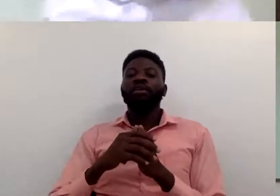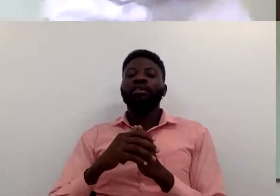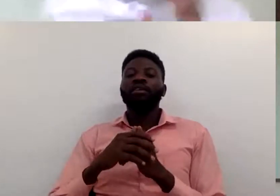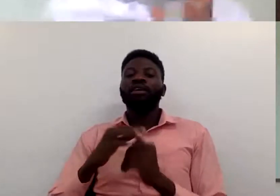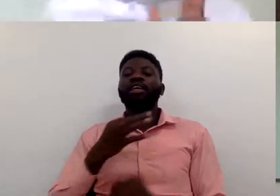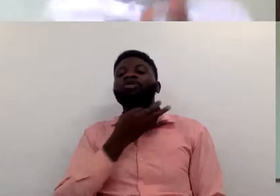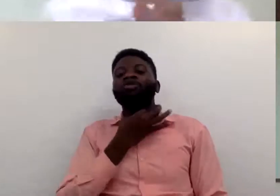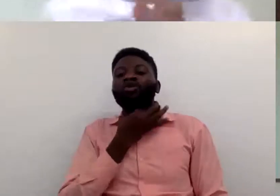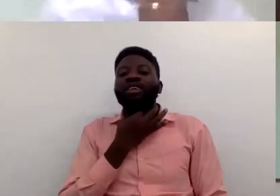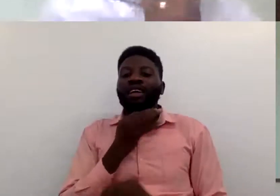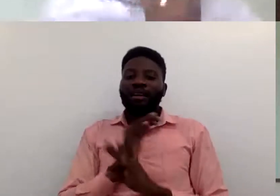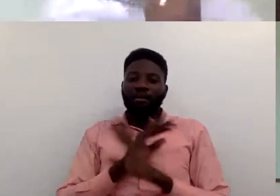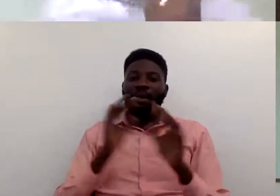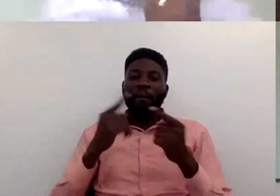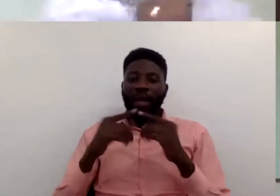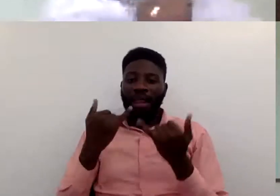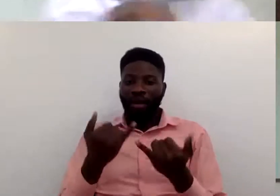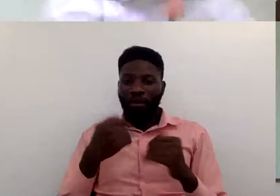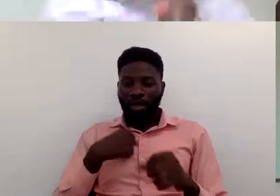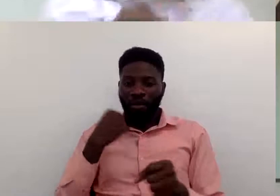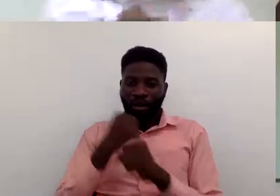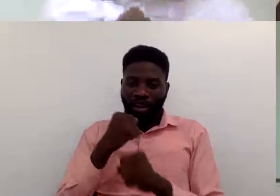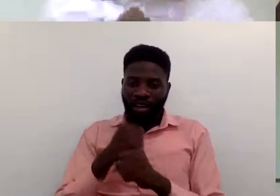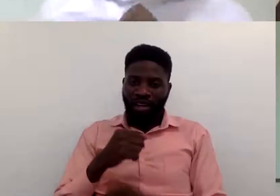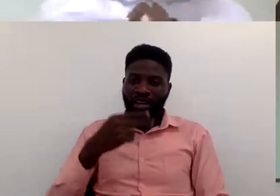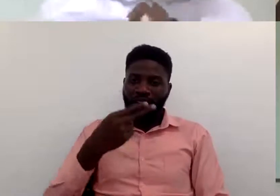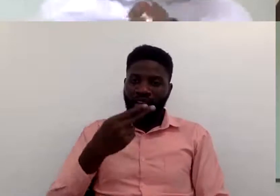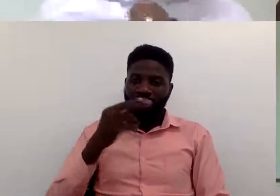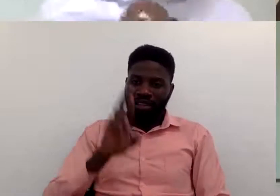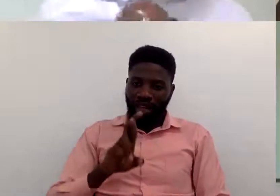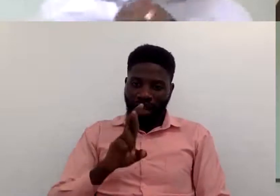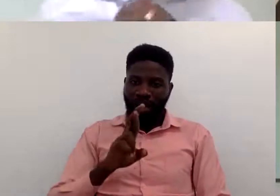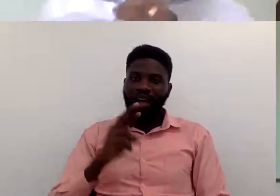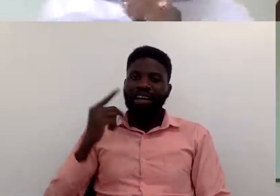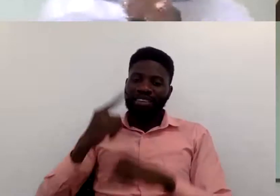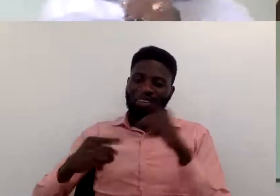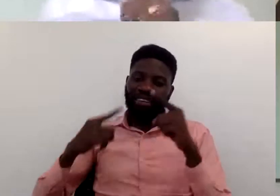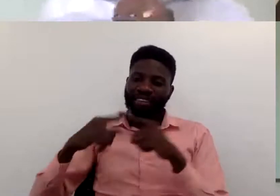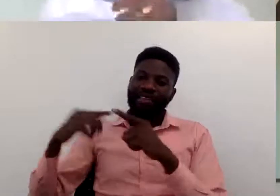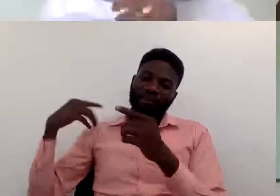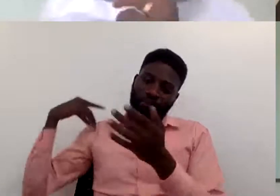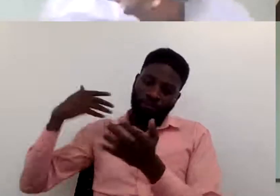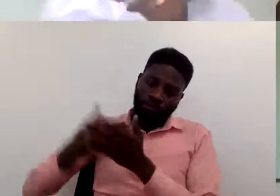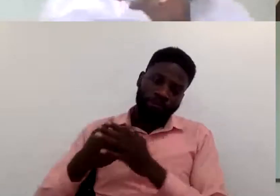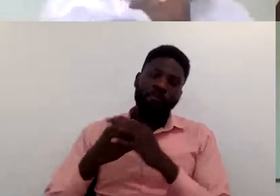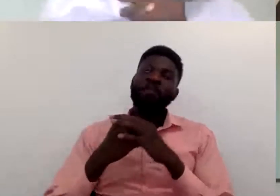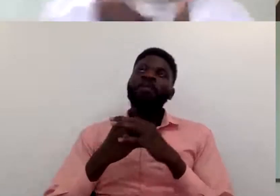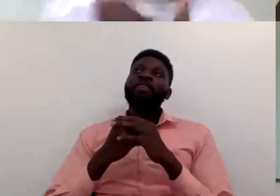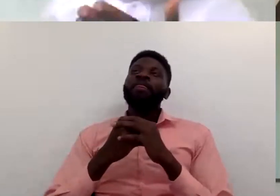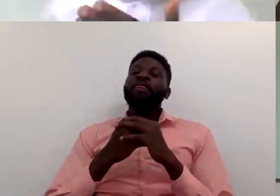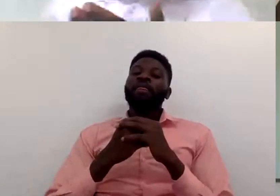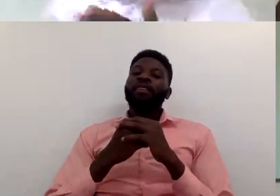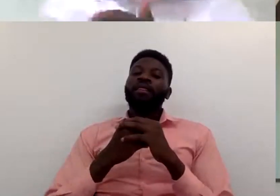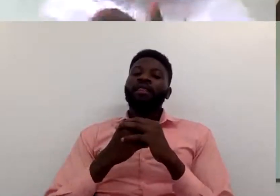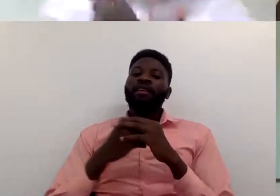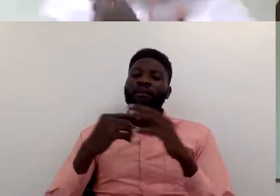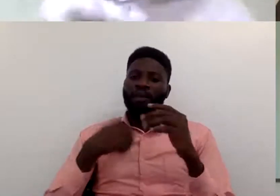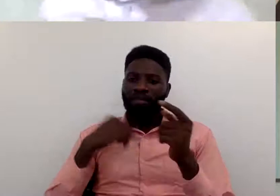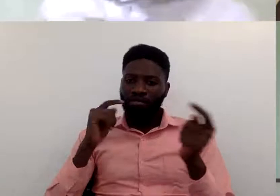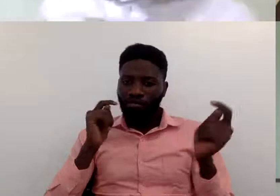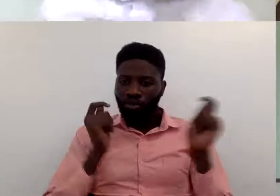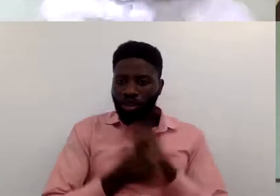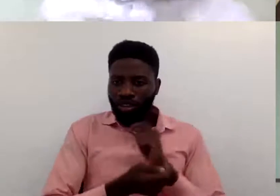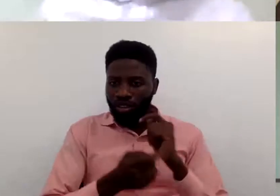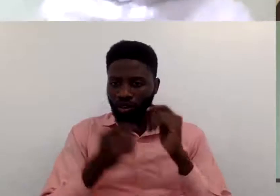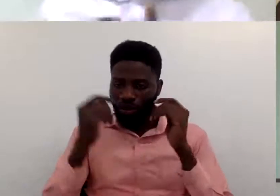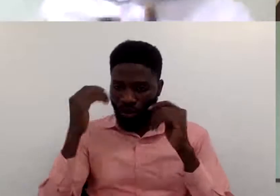perspective. But today I work in HR, and the many years that you've talked about, wow. What made me switch? First